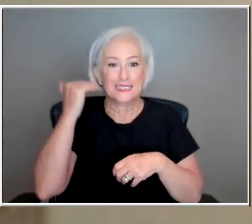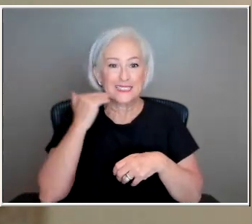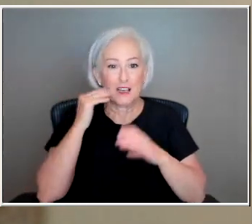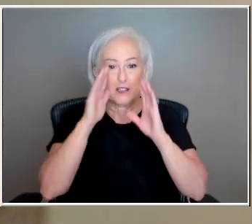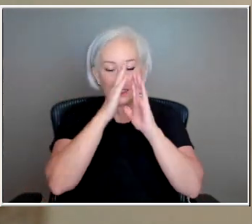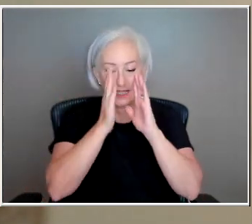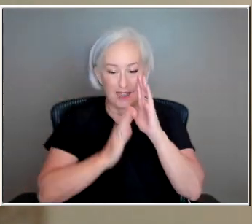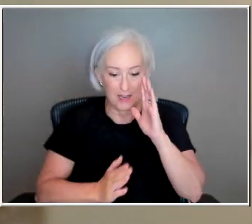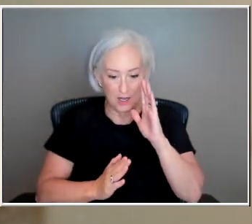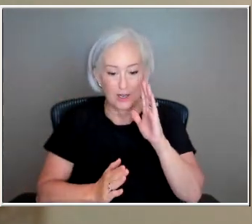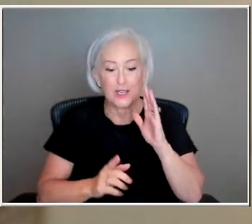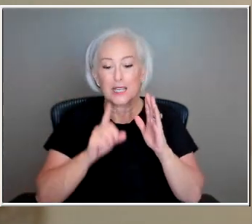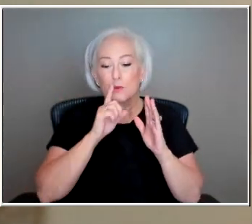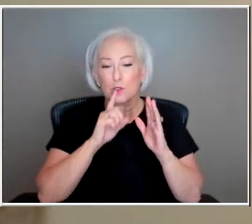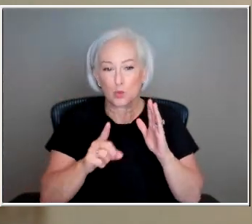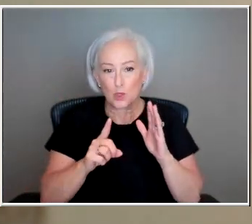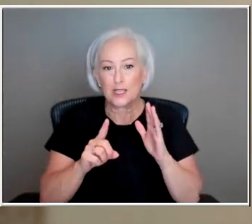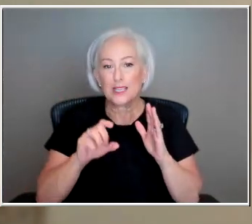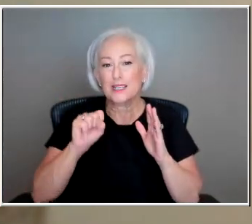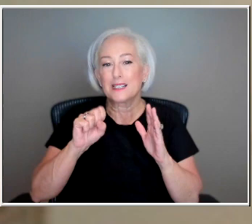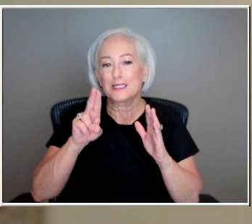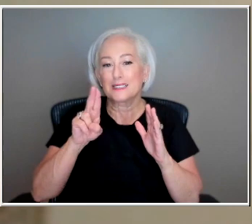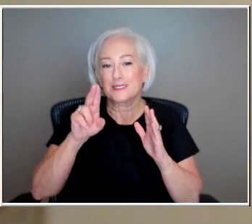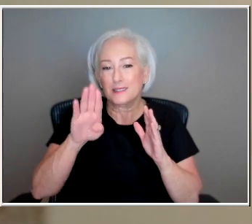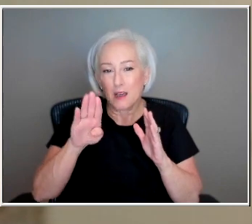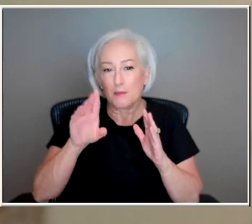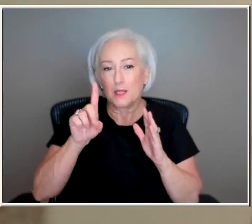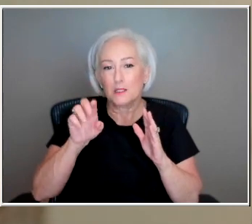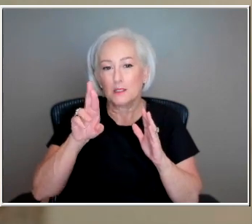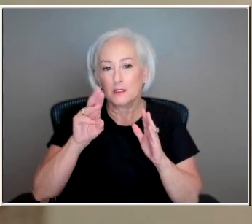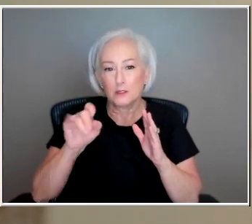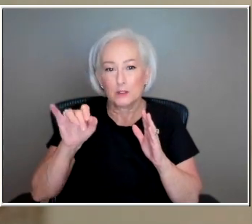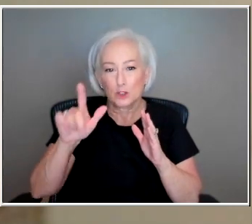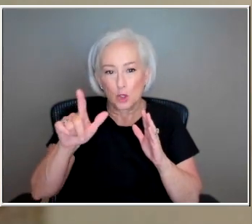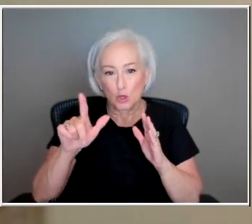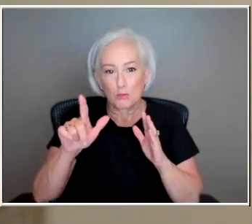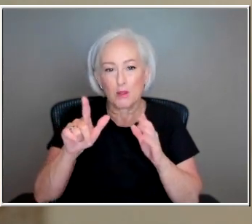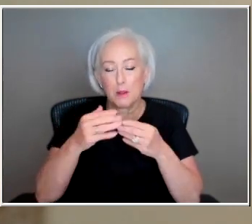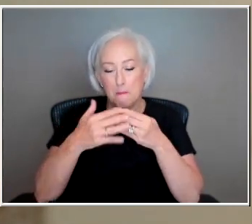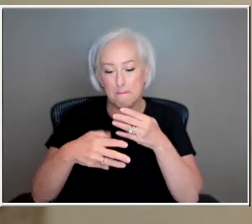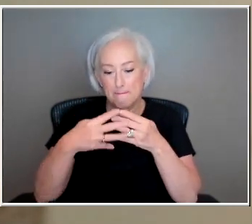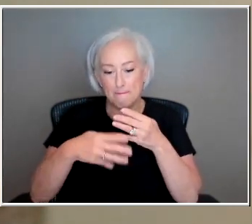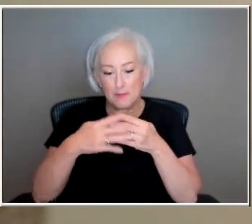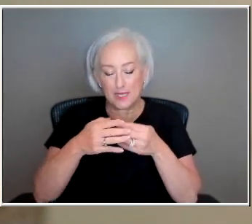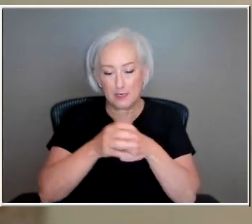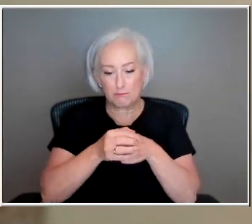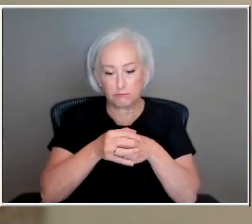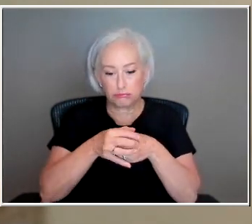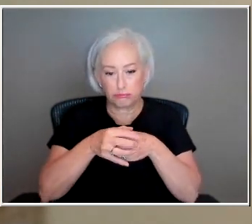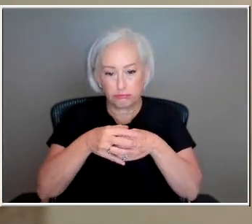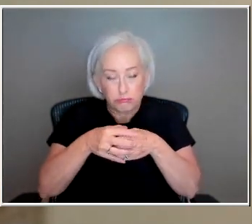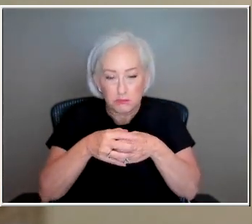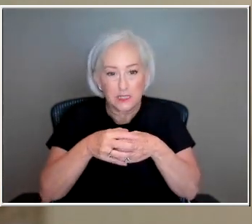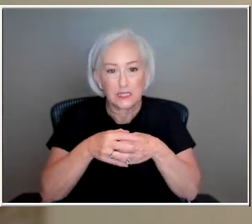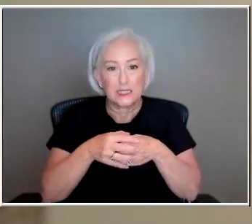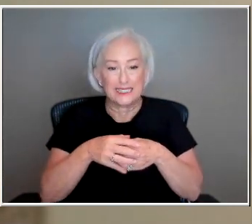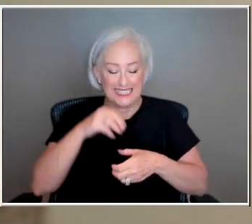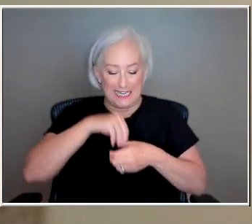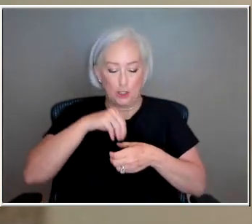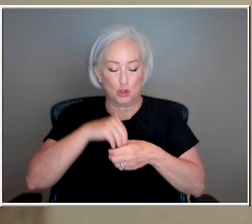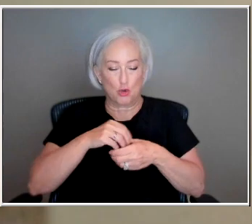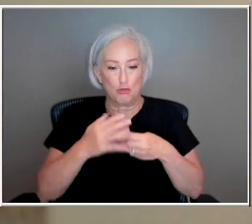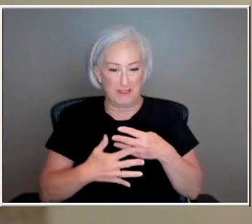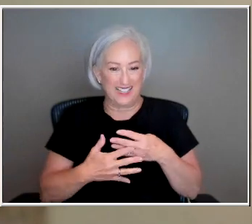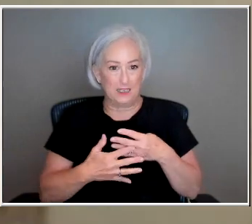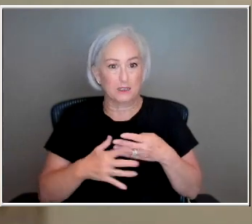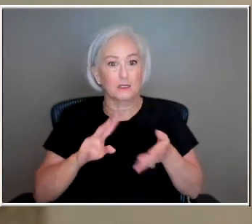like a really scary situation with like internal bleeding essentially. And that's when the doctors told us, we hope that she'll come